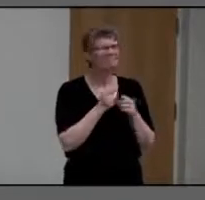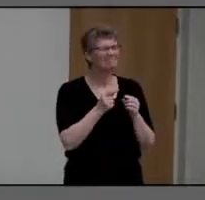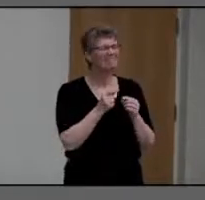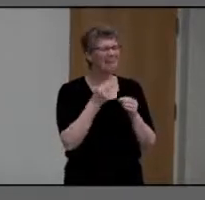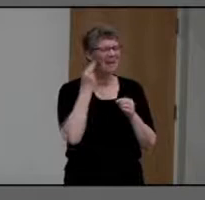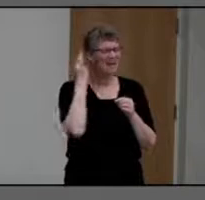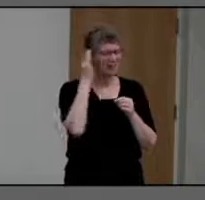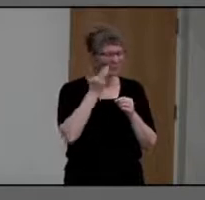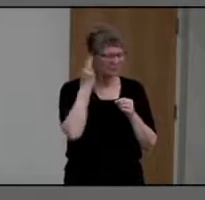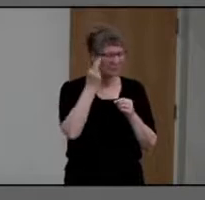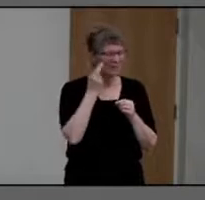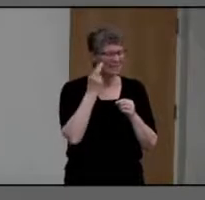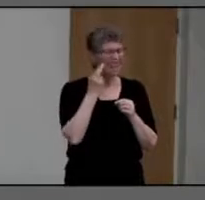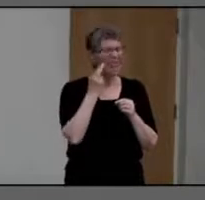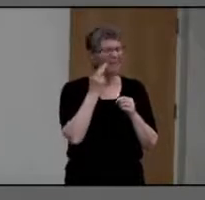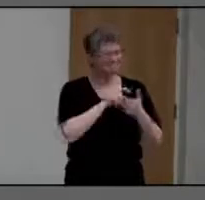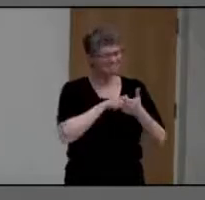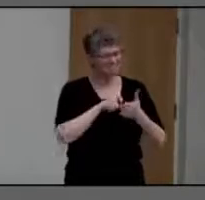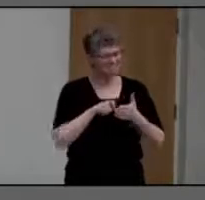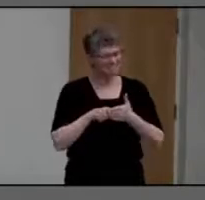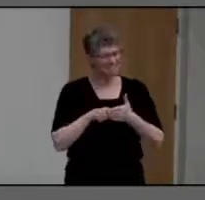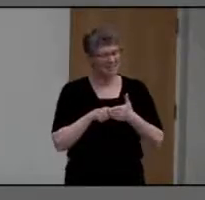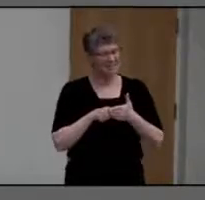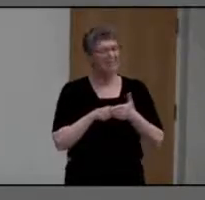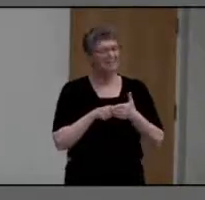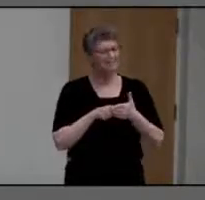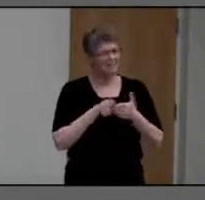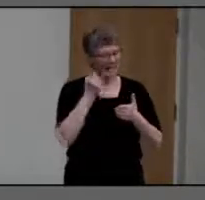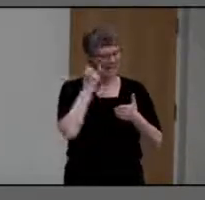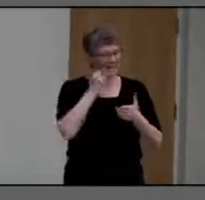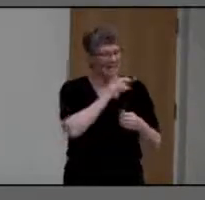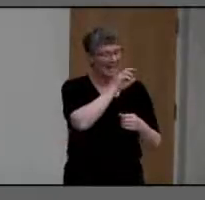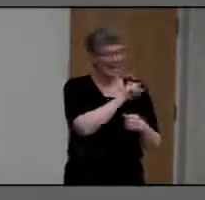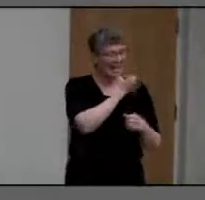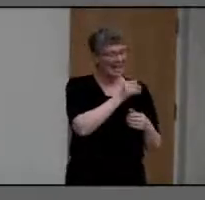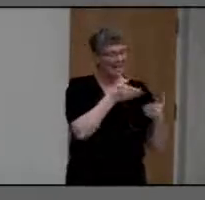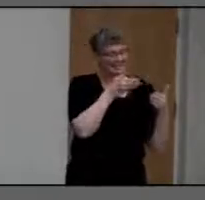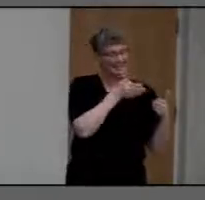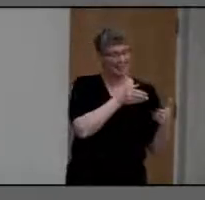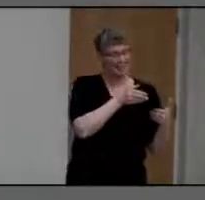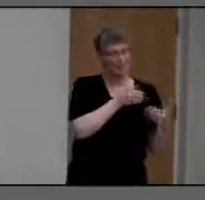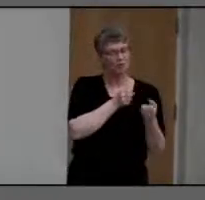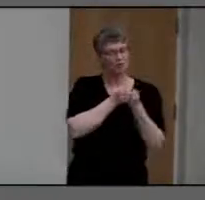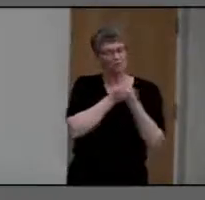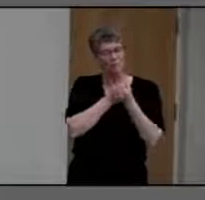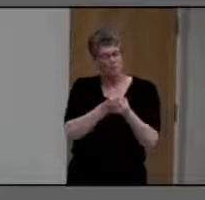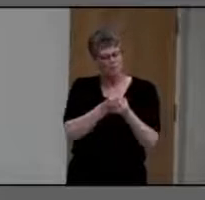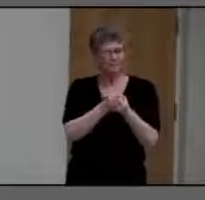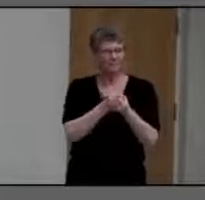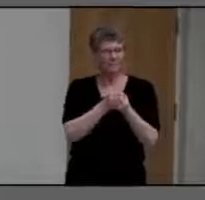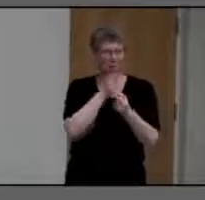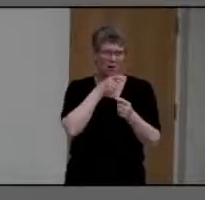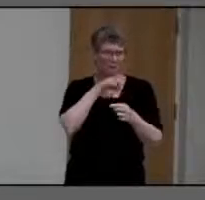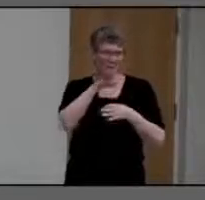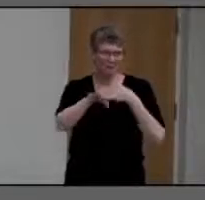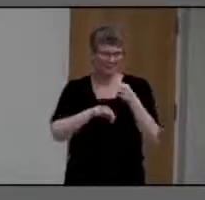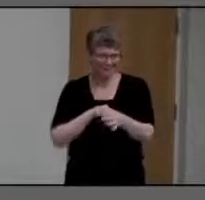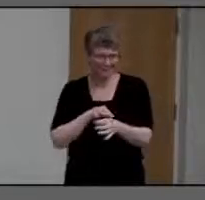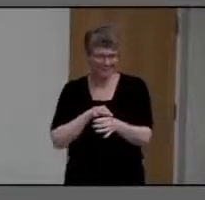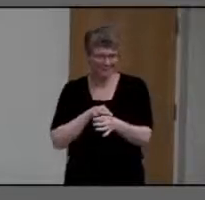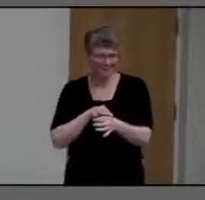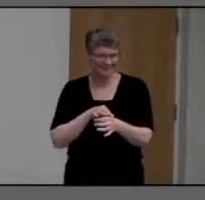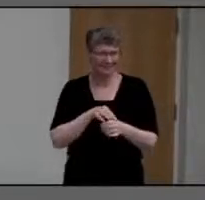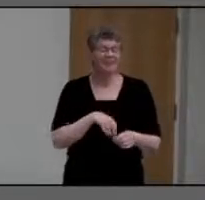augmentation, that AI is there hopefully mostly for good. It certainly can be used for good.